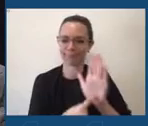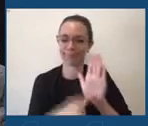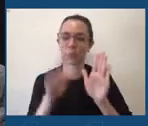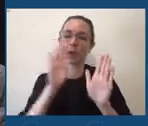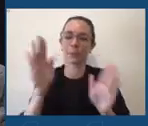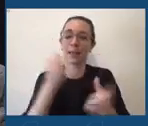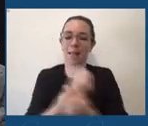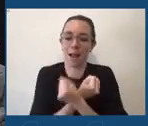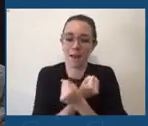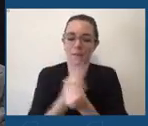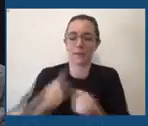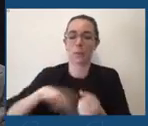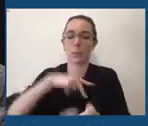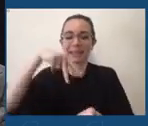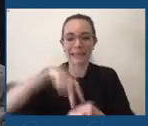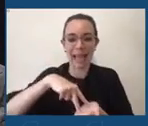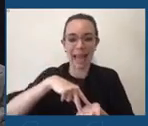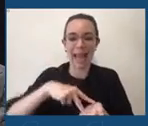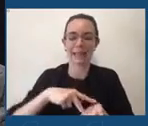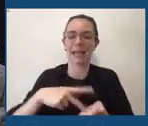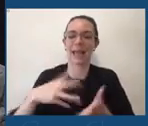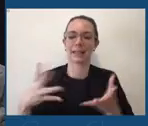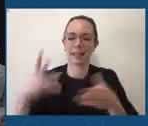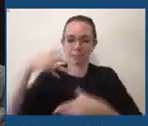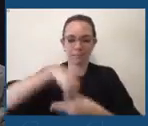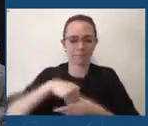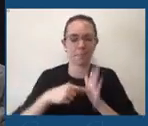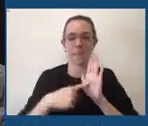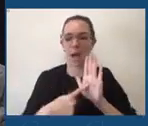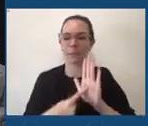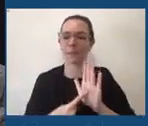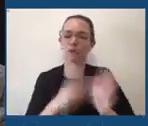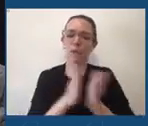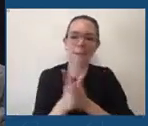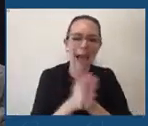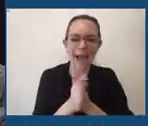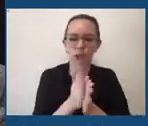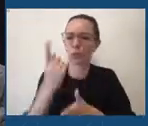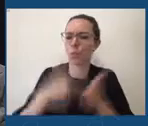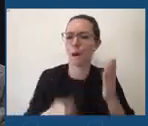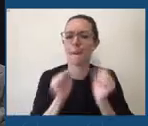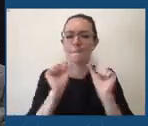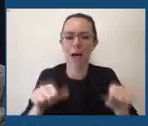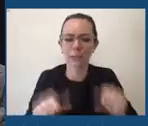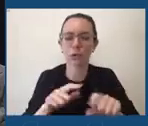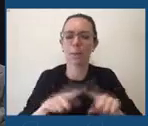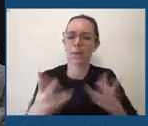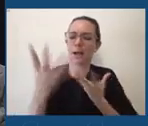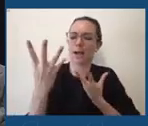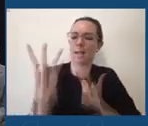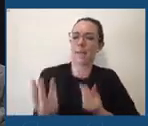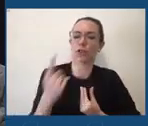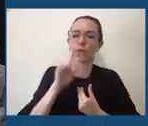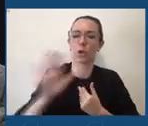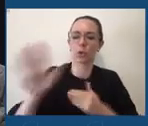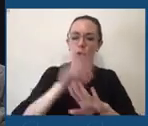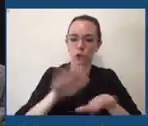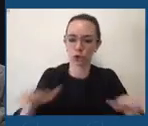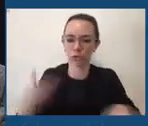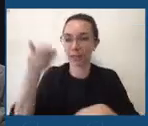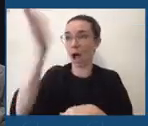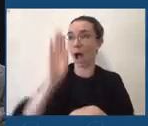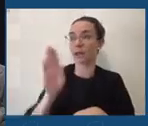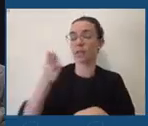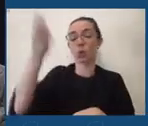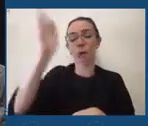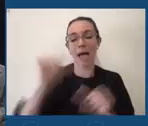stand as the embodiments of not only passion for what is possible, but compassion for your children, oh God. So God, as we move